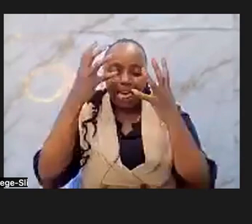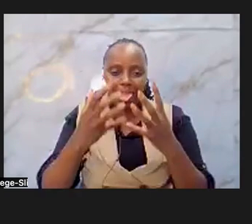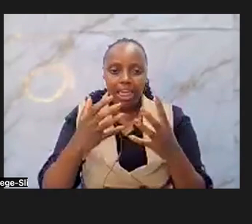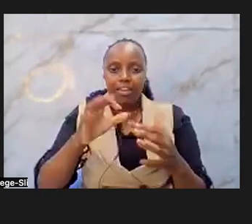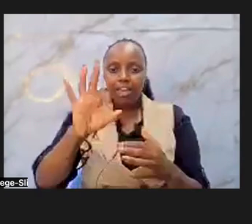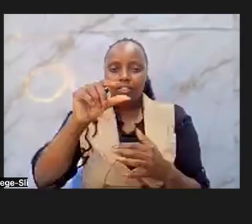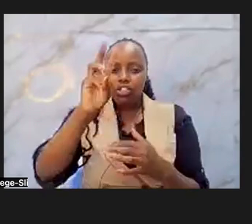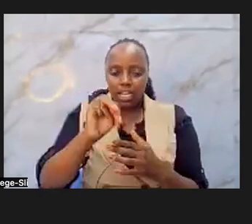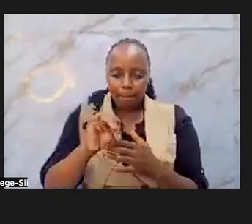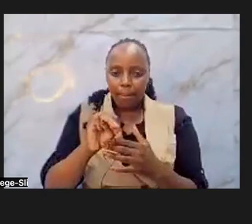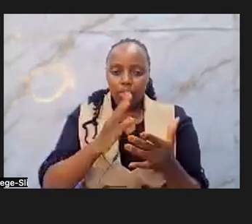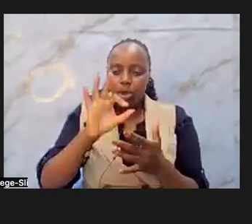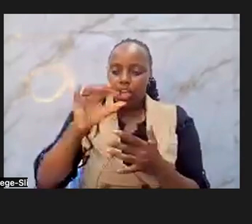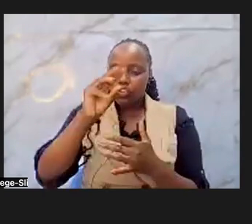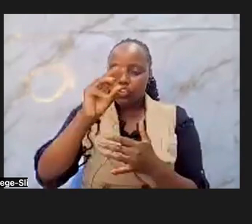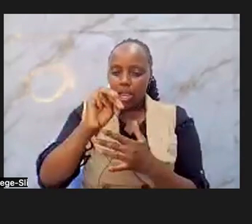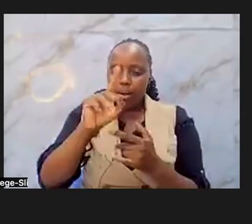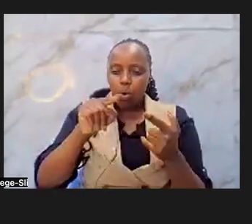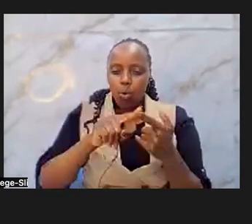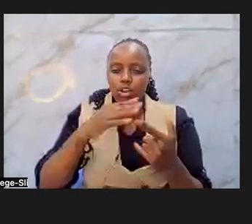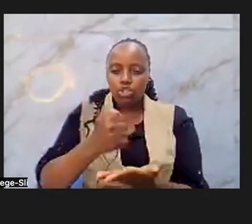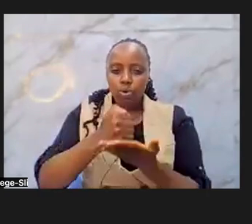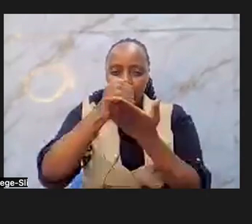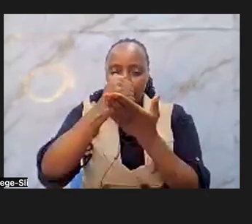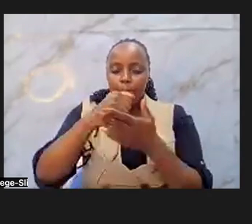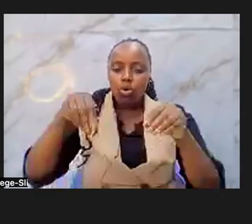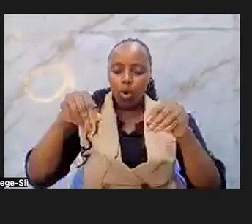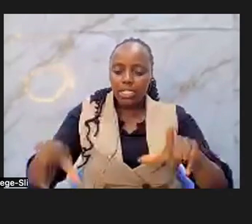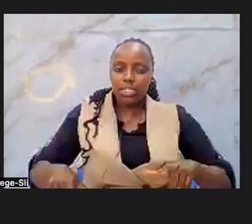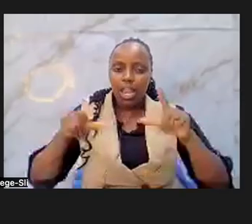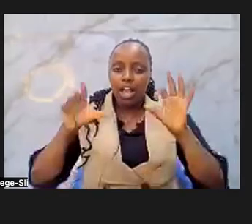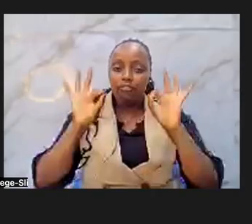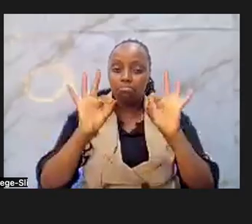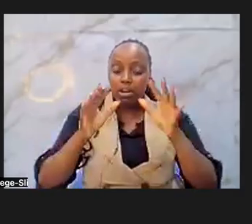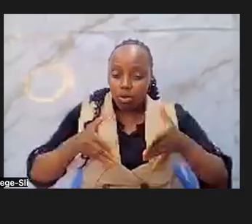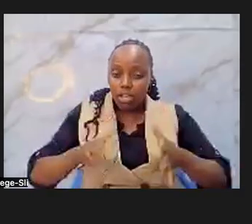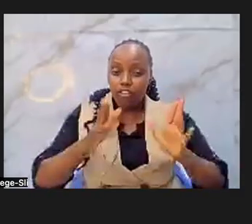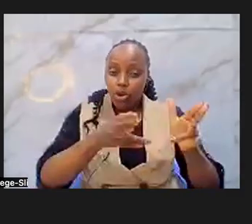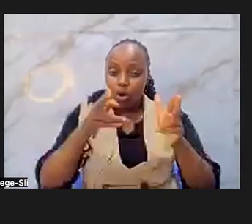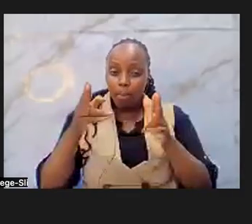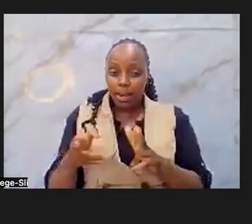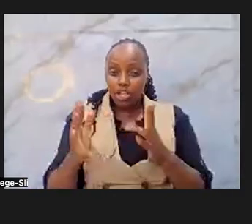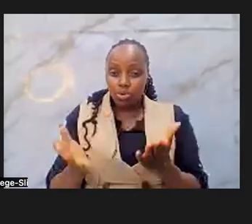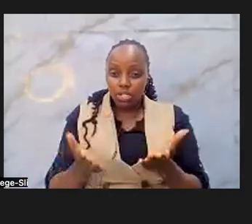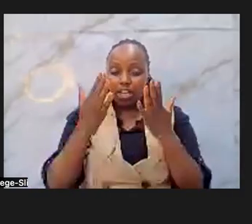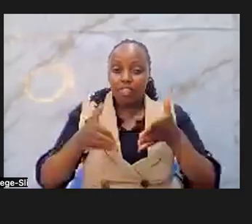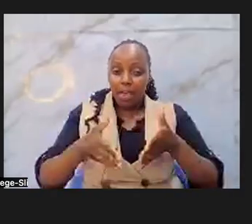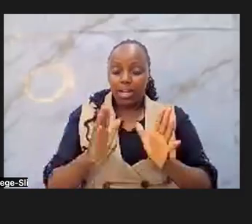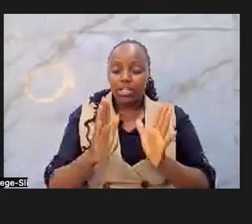want to help her live a quality life, to give birth normally, to improve the maternal and child